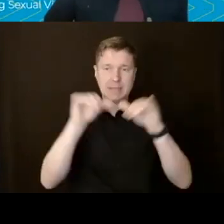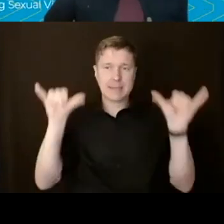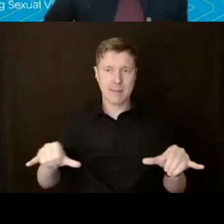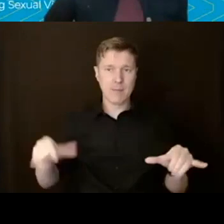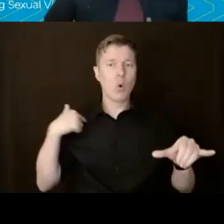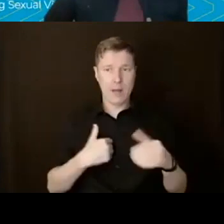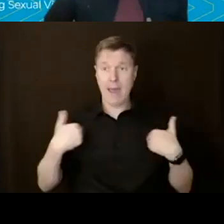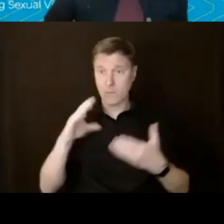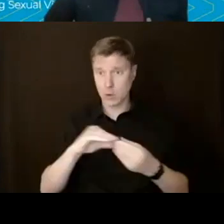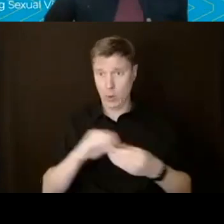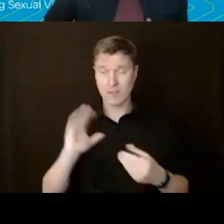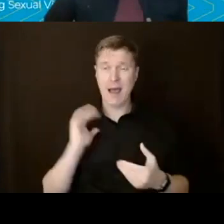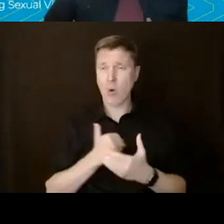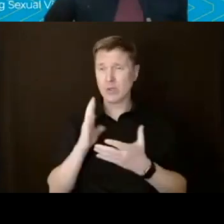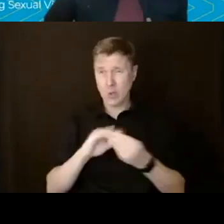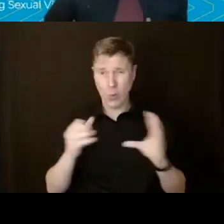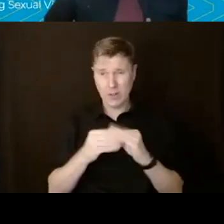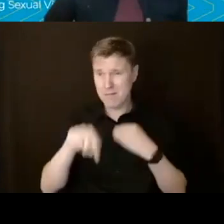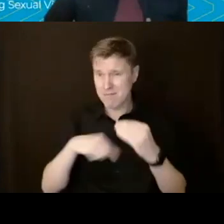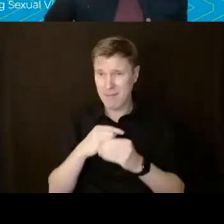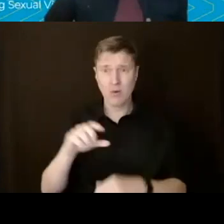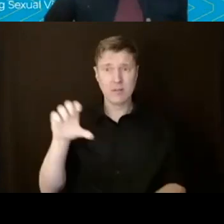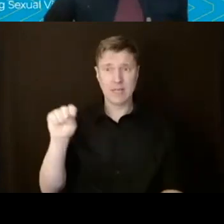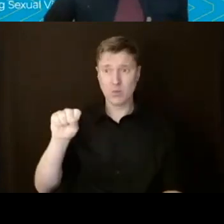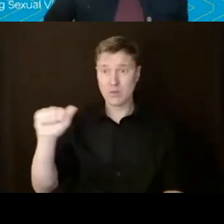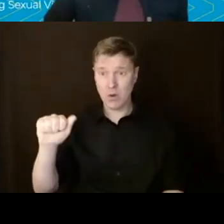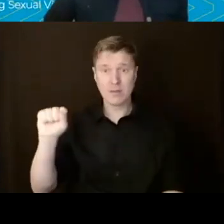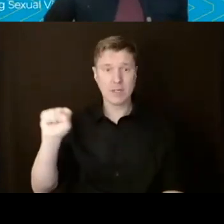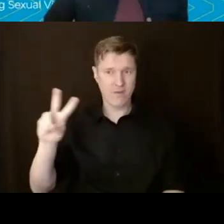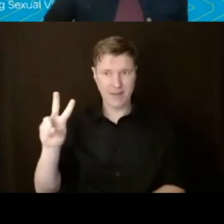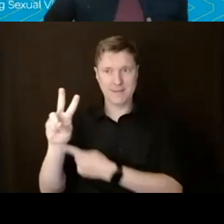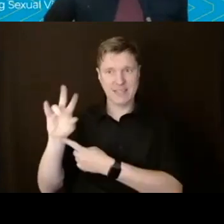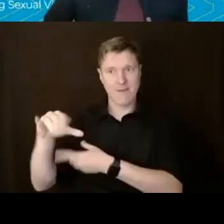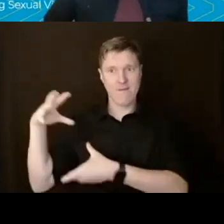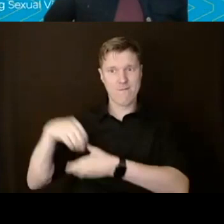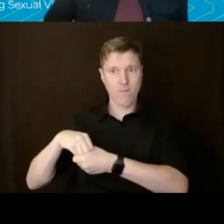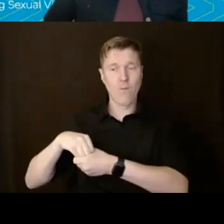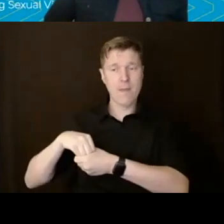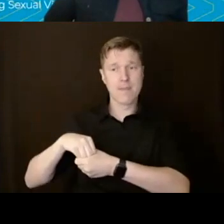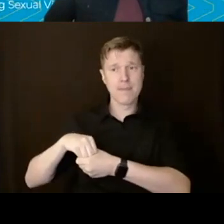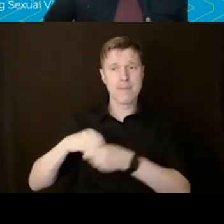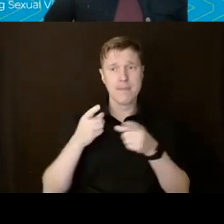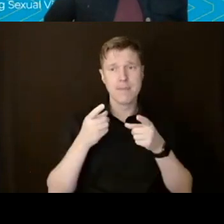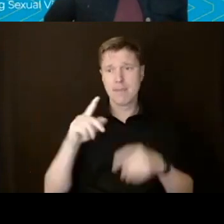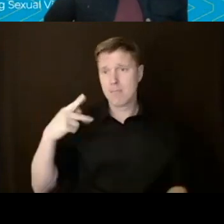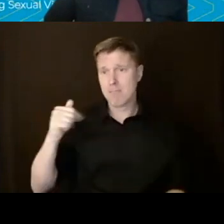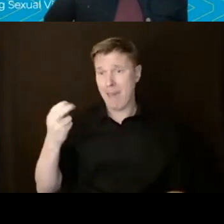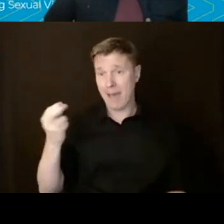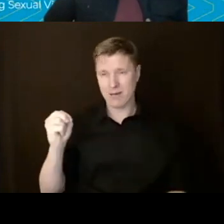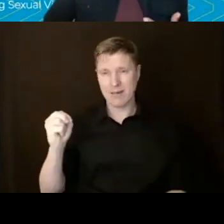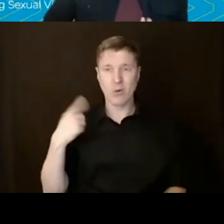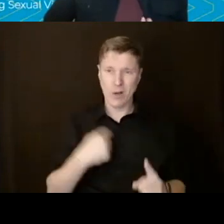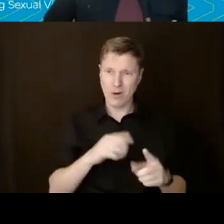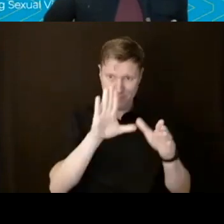narratives about sexual assault and sexual violence are part of a pattern. We are typically focused, as you saw in our earlier activity,